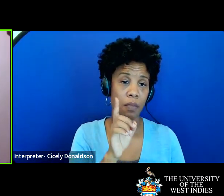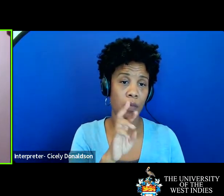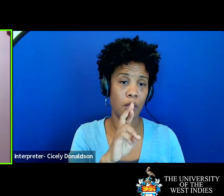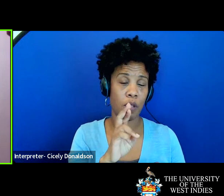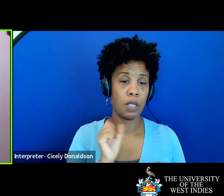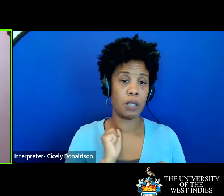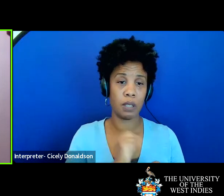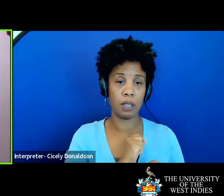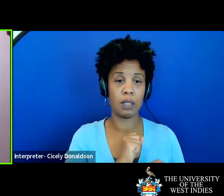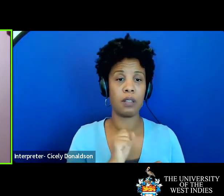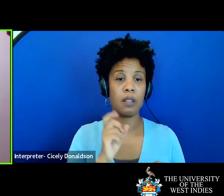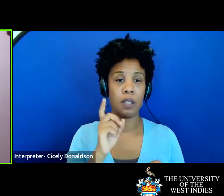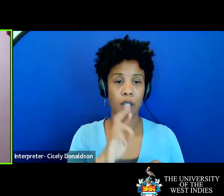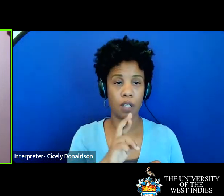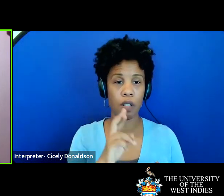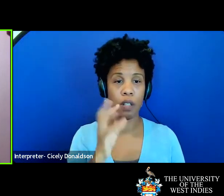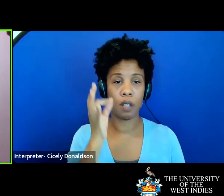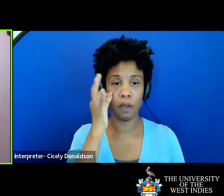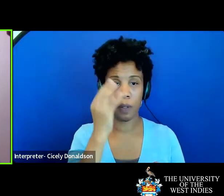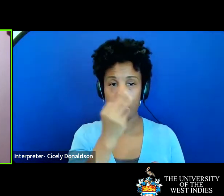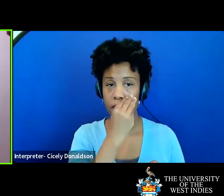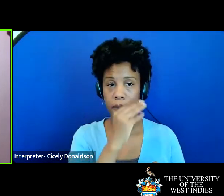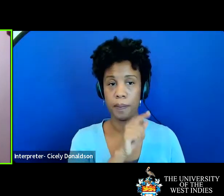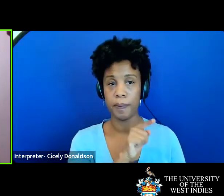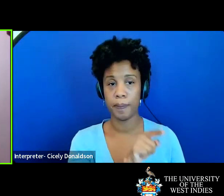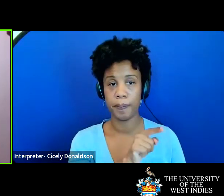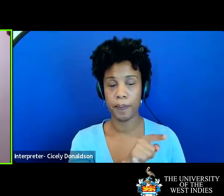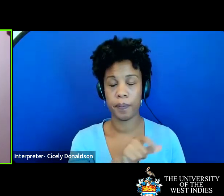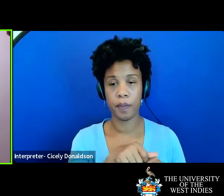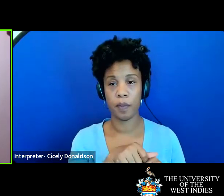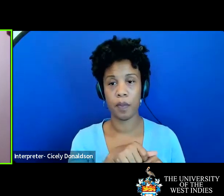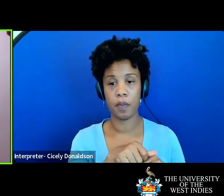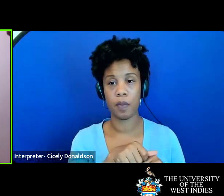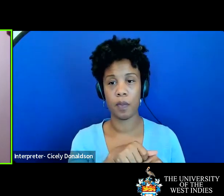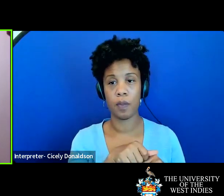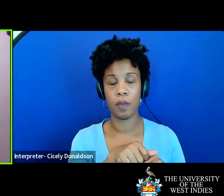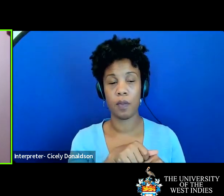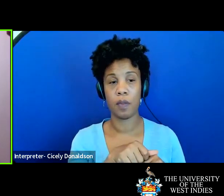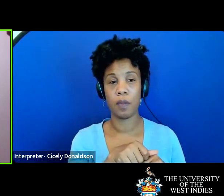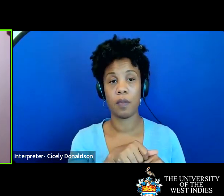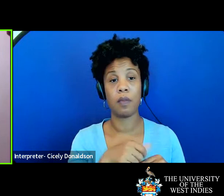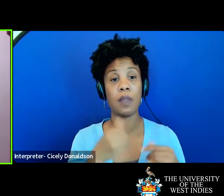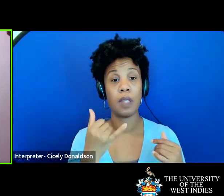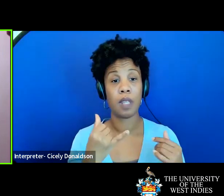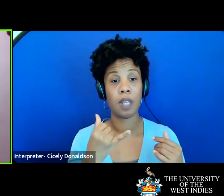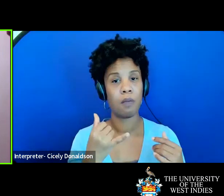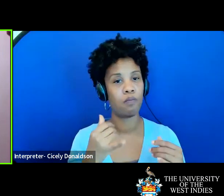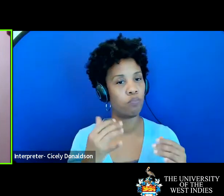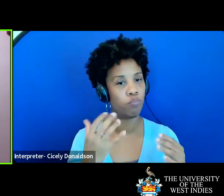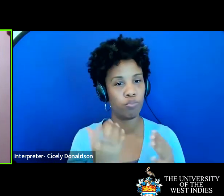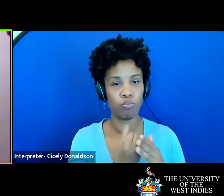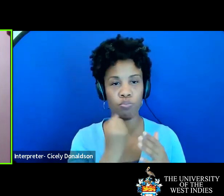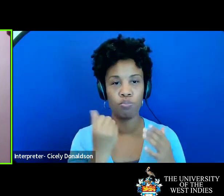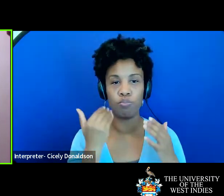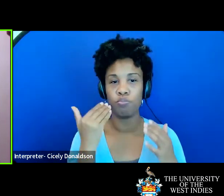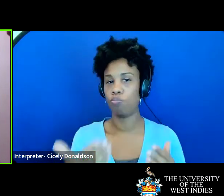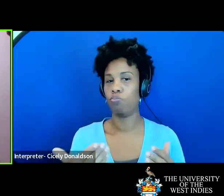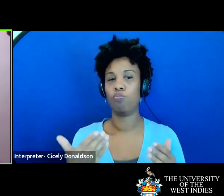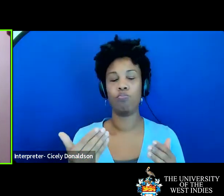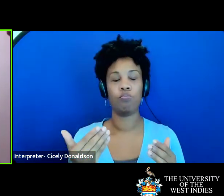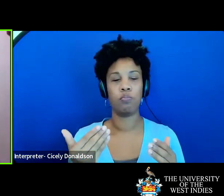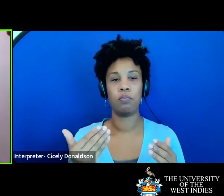opportune time and place for us in the region to address that. It doesn't negate